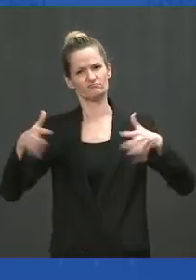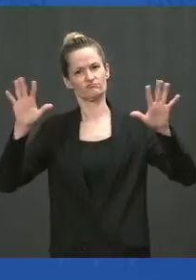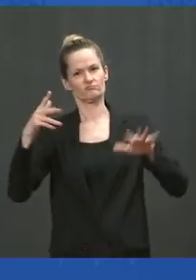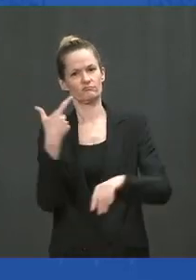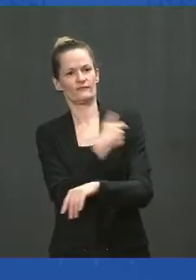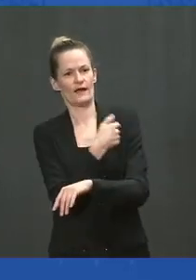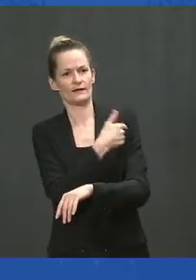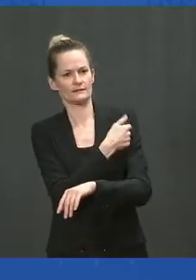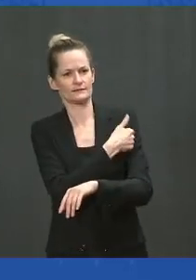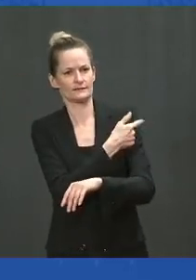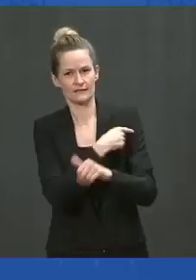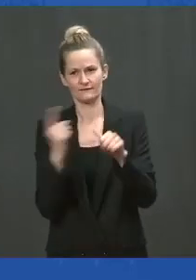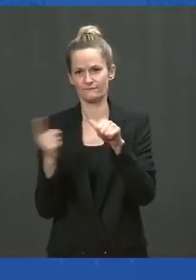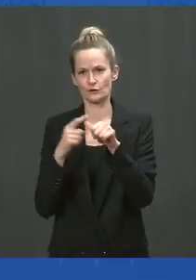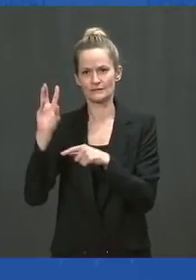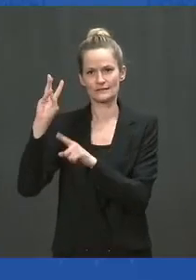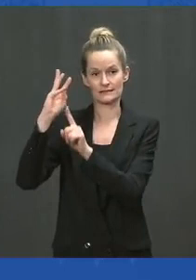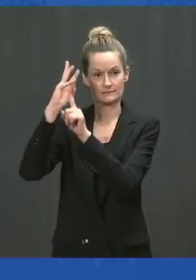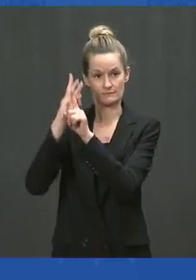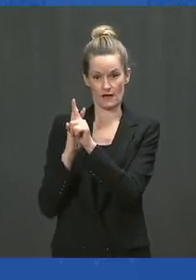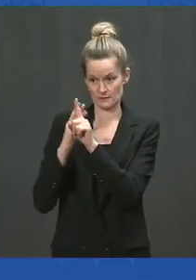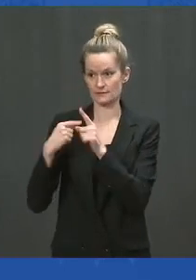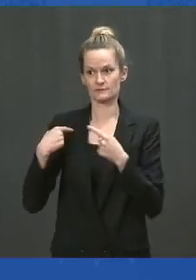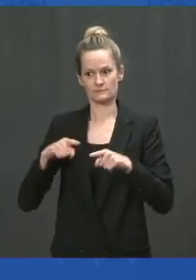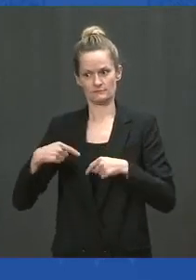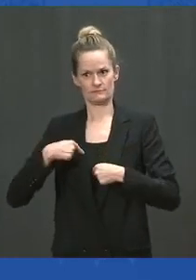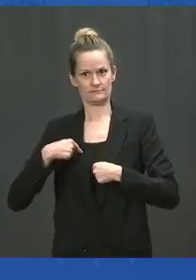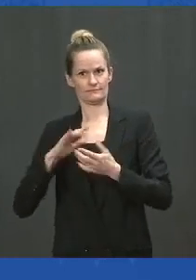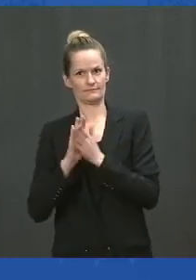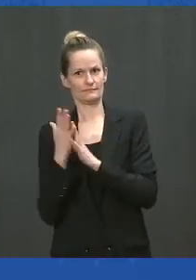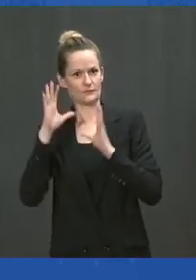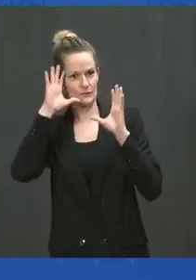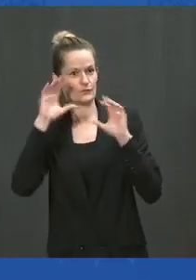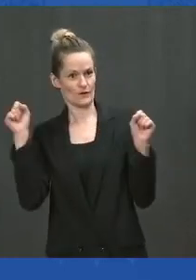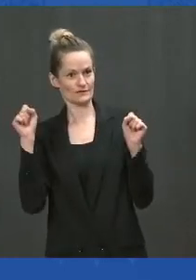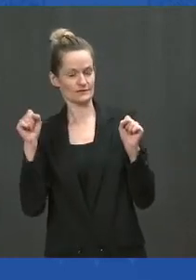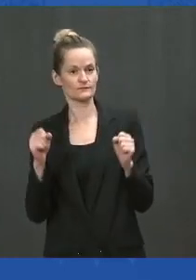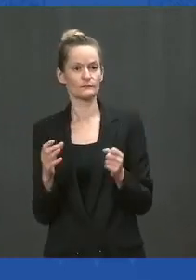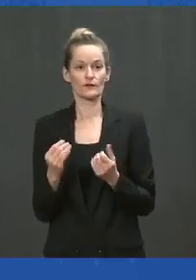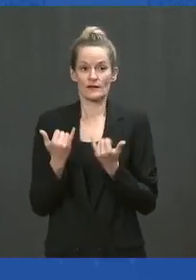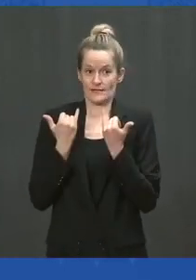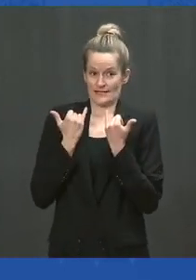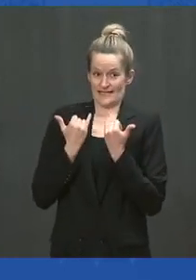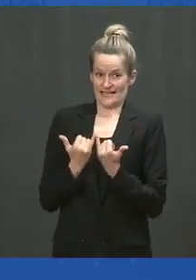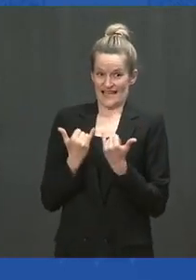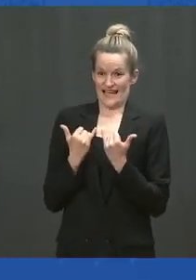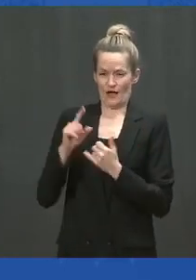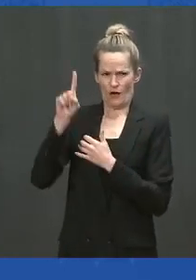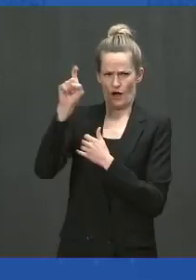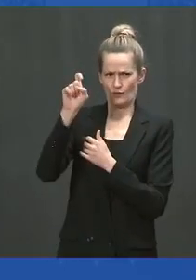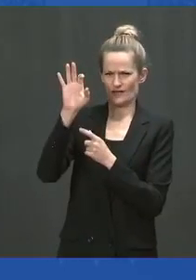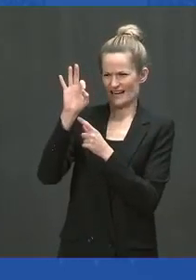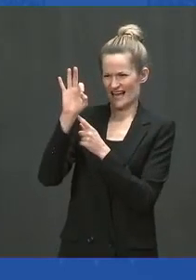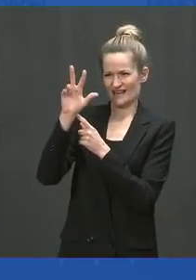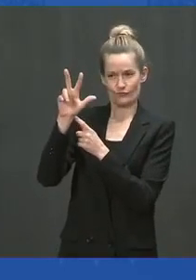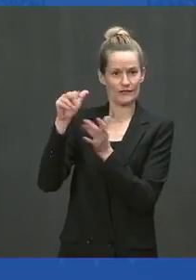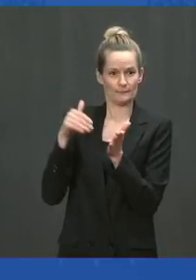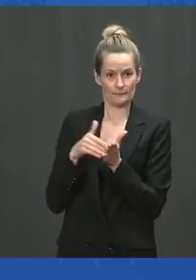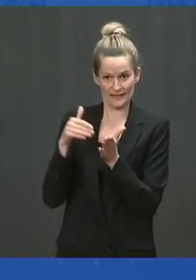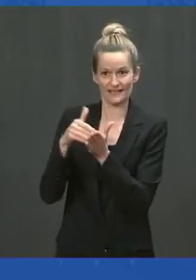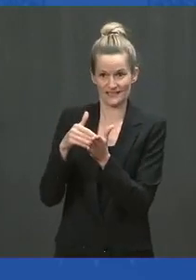90%. As of today, 193 million Americans have gotten at least one vaccination